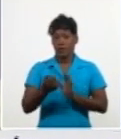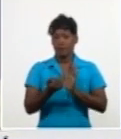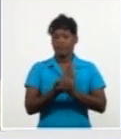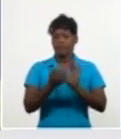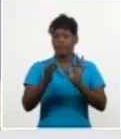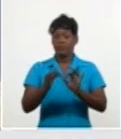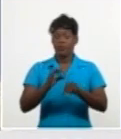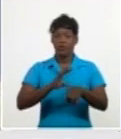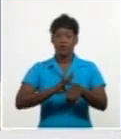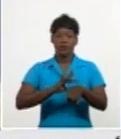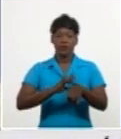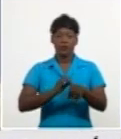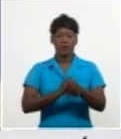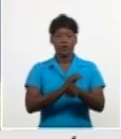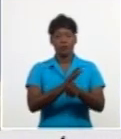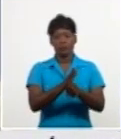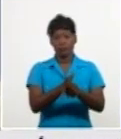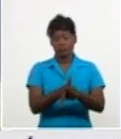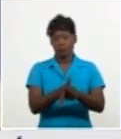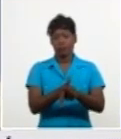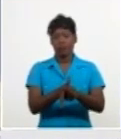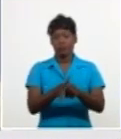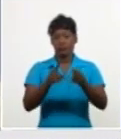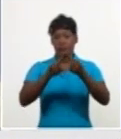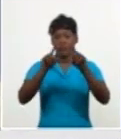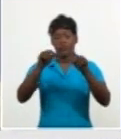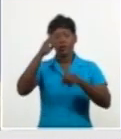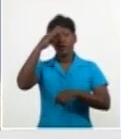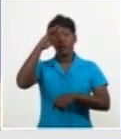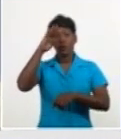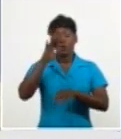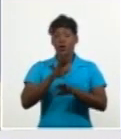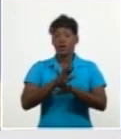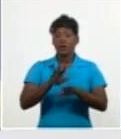country, of whom 222,